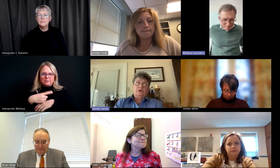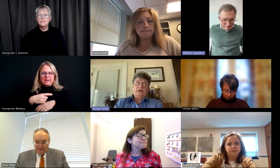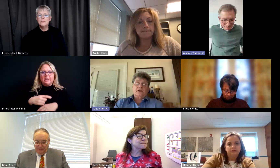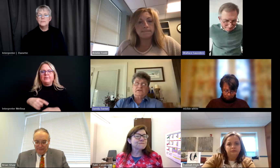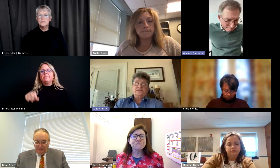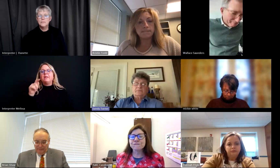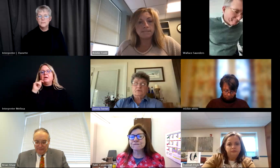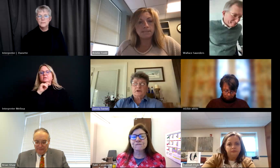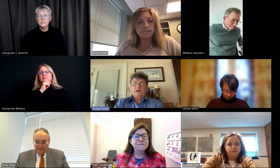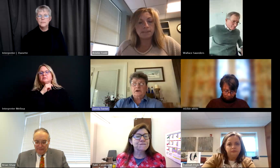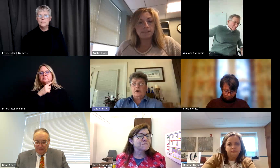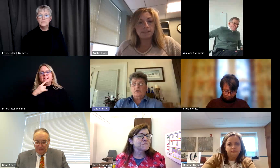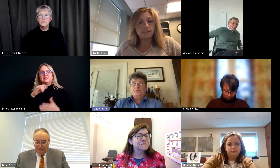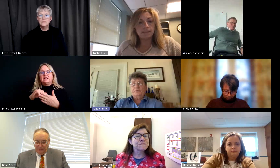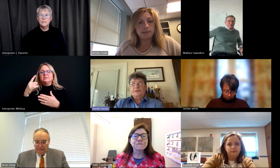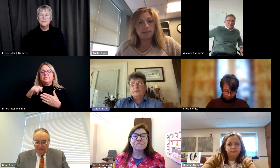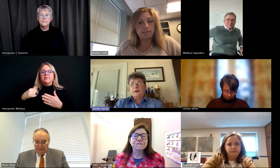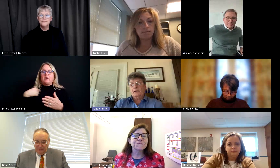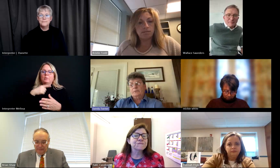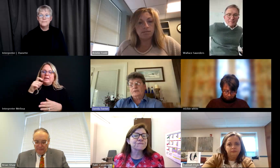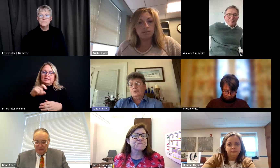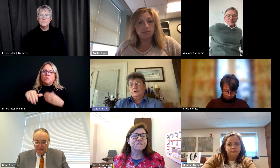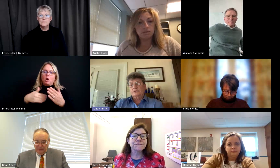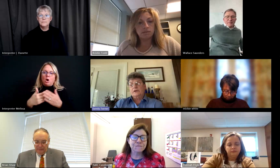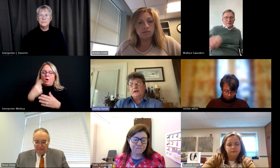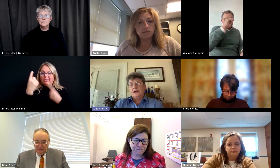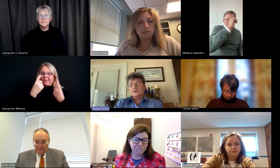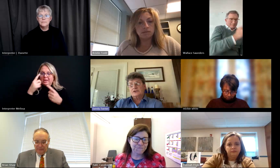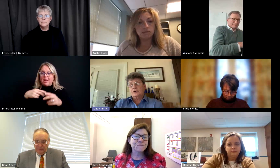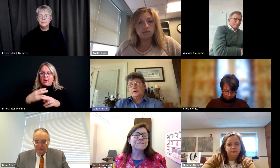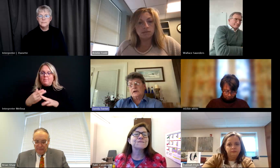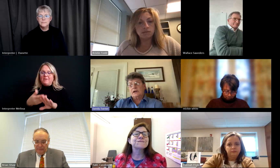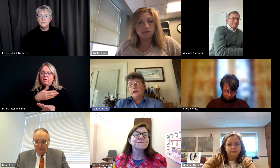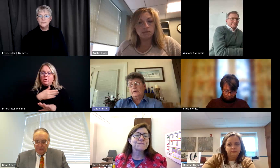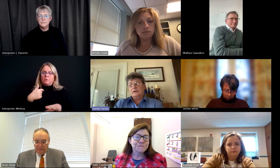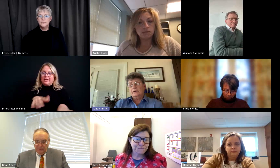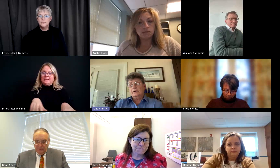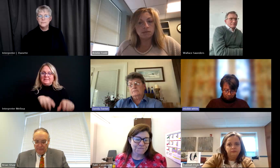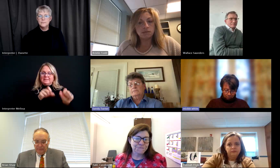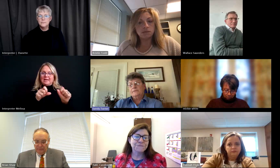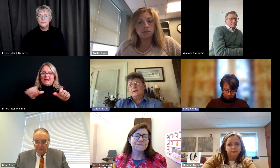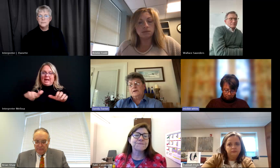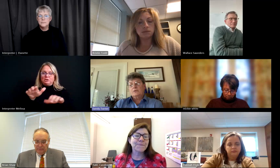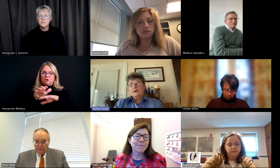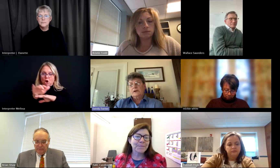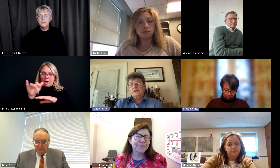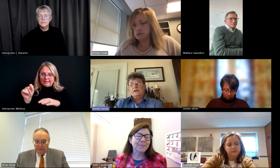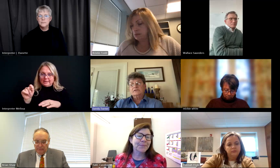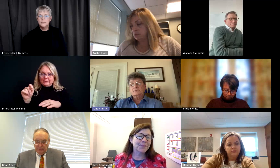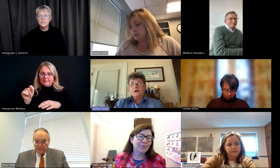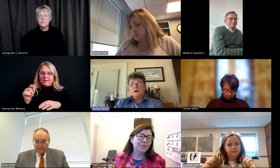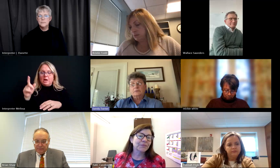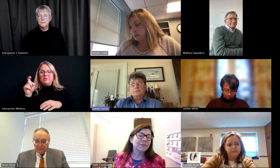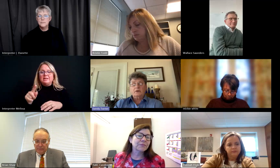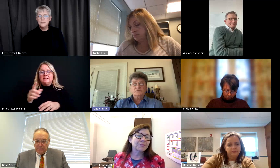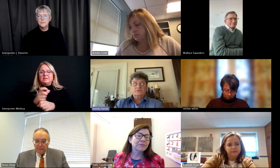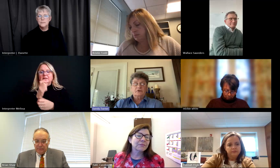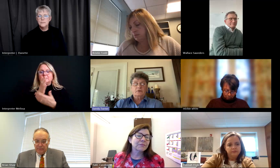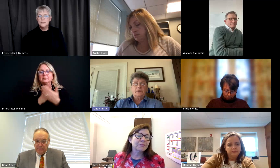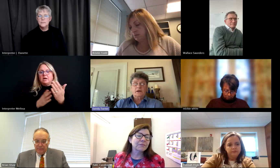and really is something we need to all think about before we do take action on it. And we need to get some